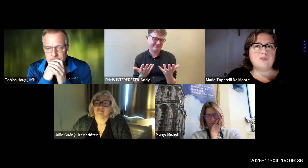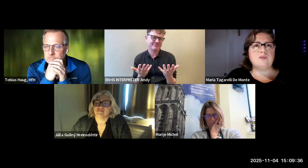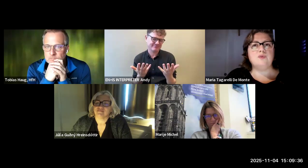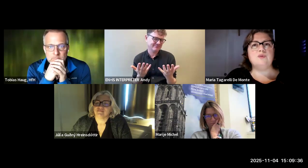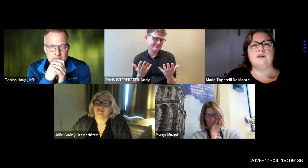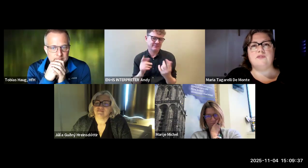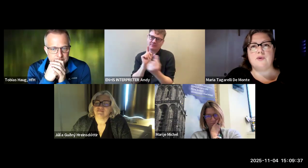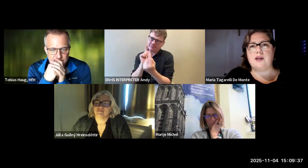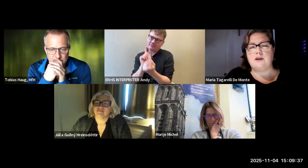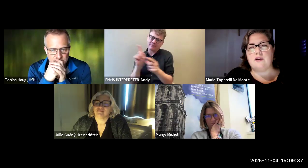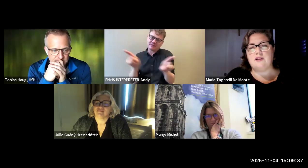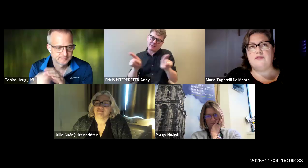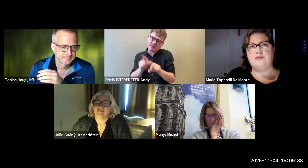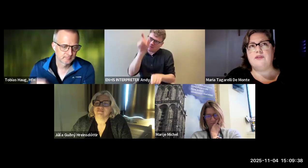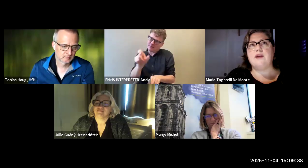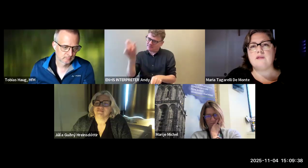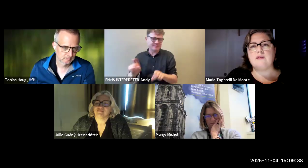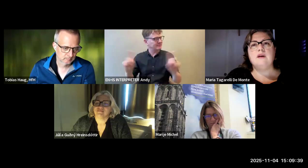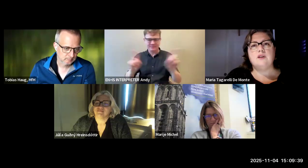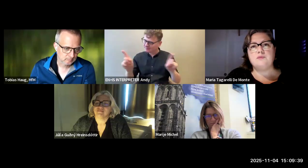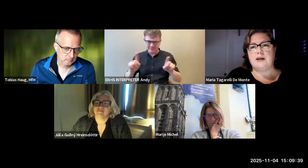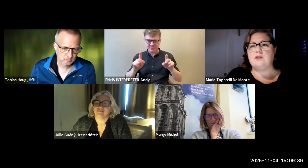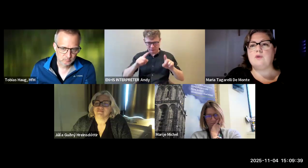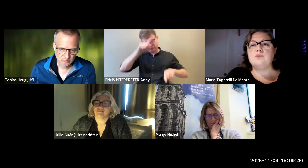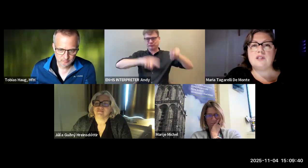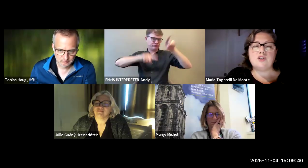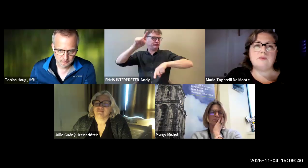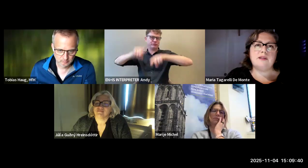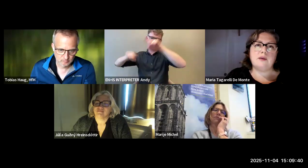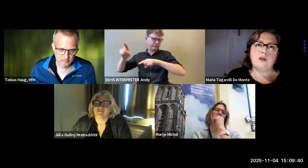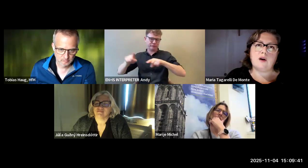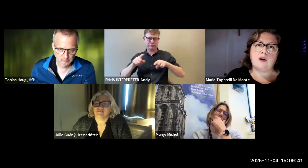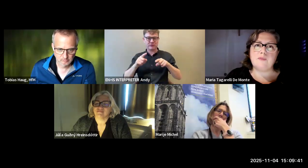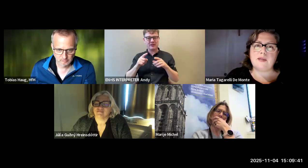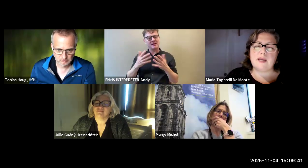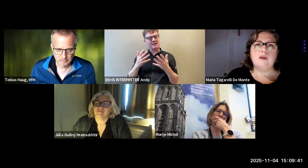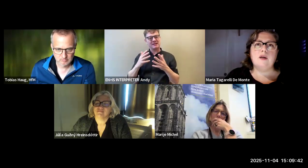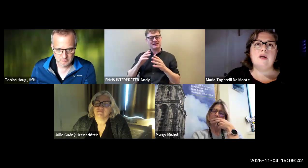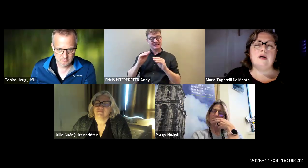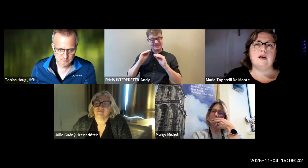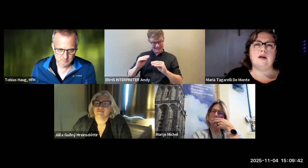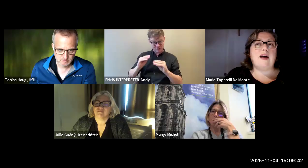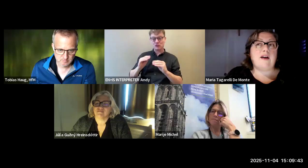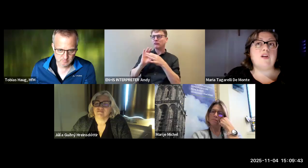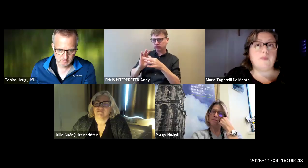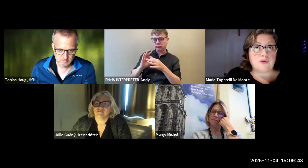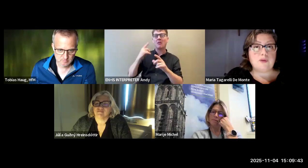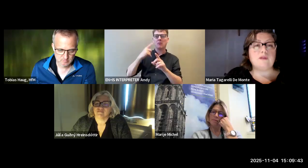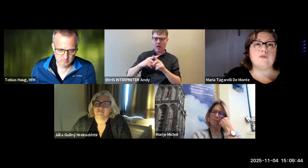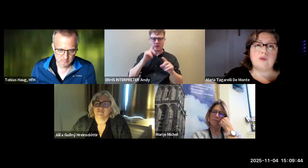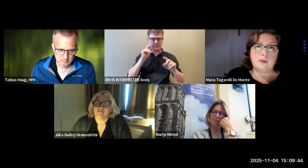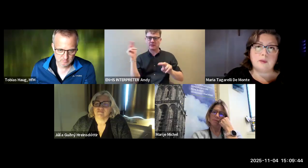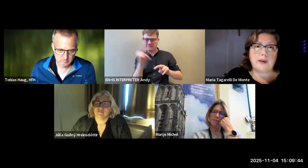be exposed to the variant used by their own teacher, but they will also be able have